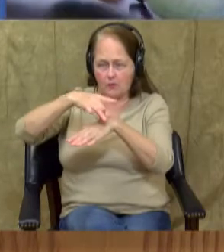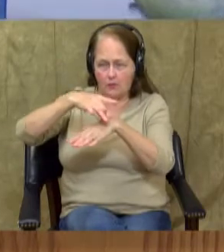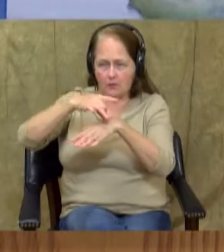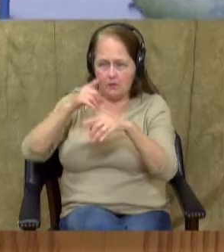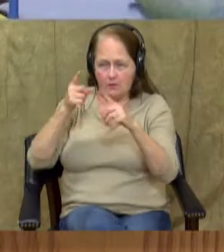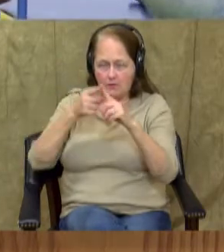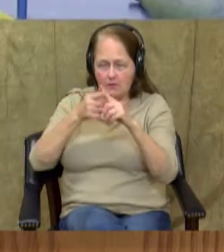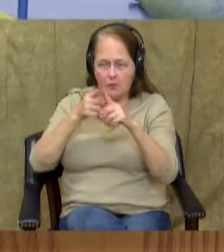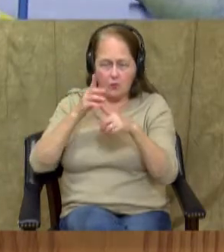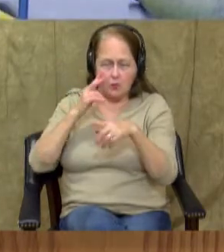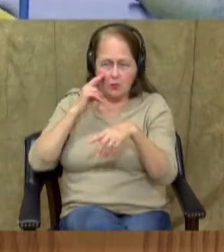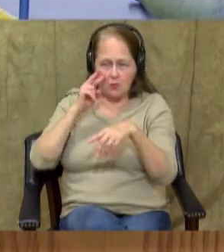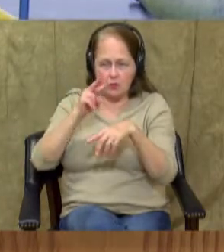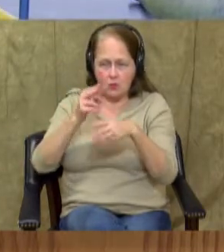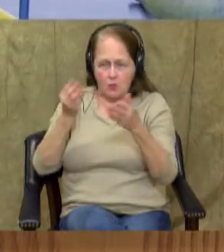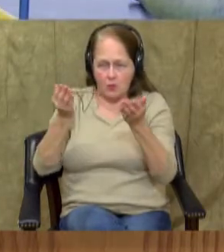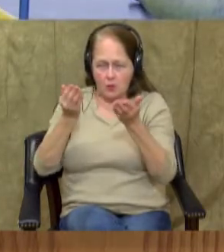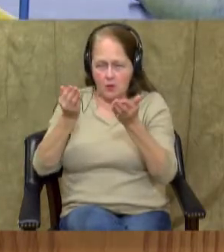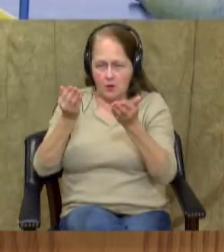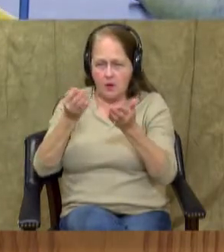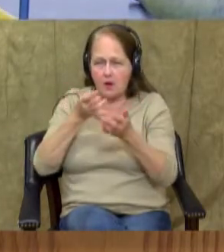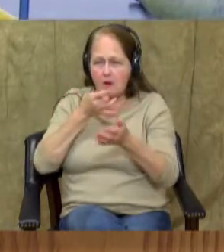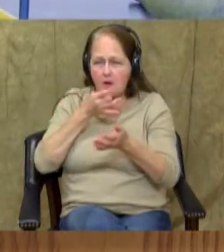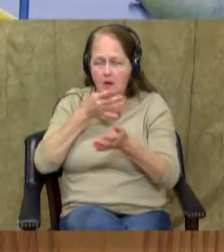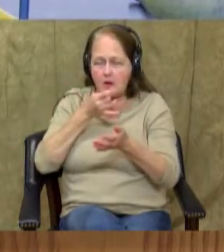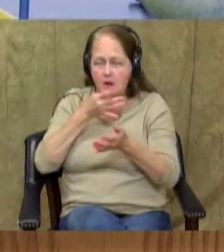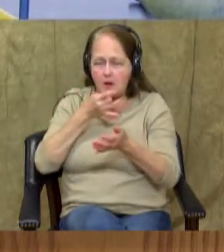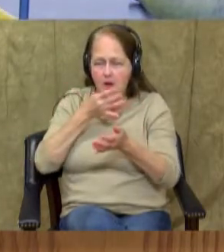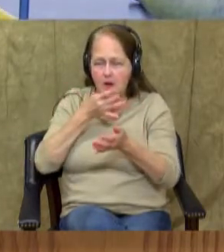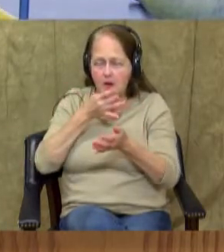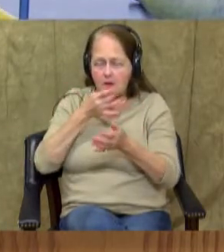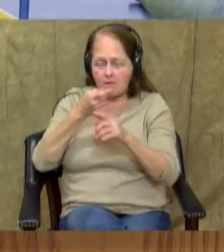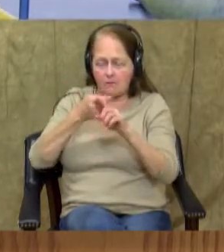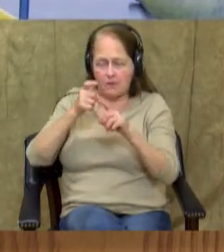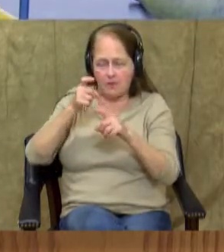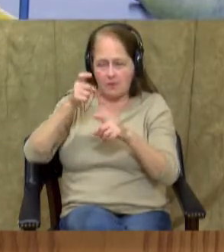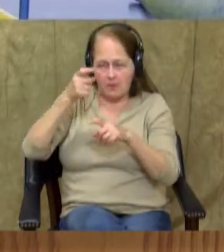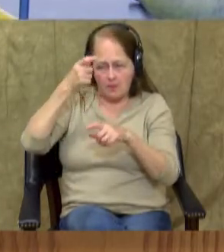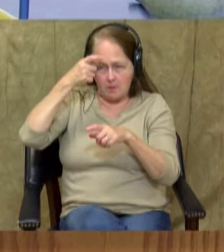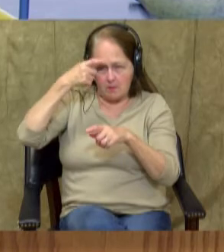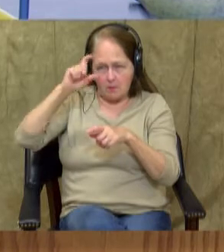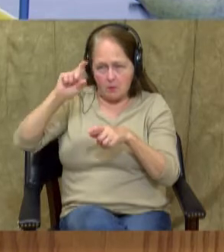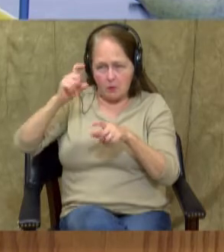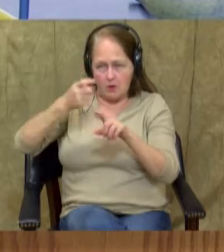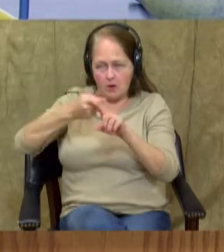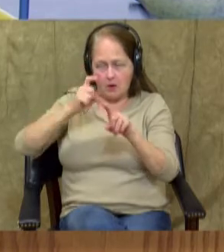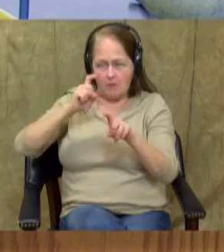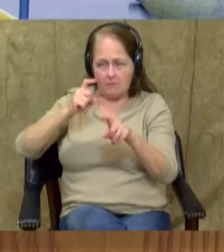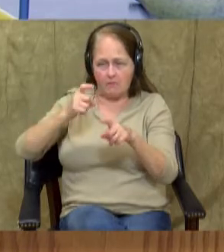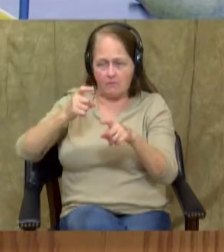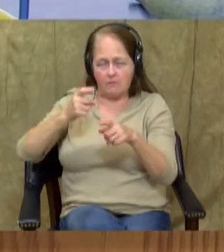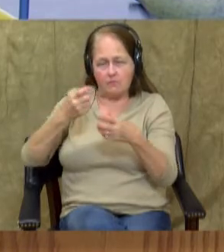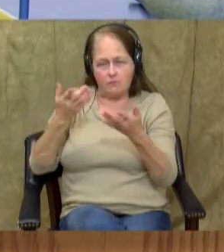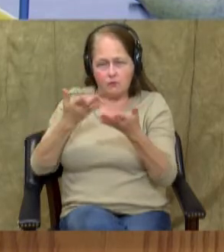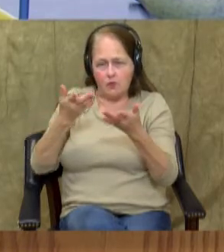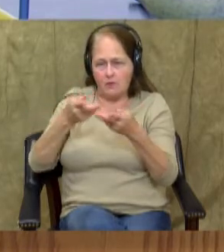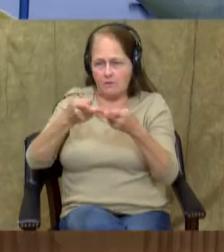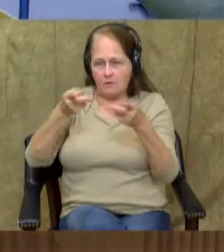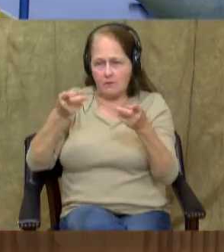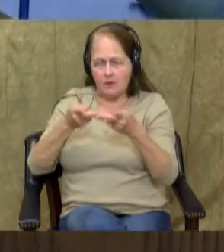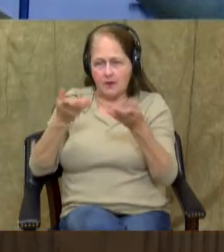First thing we're going to look at is, where does the light from the moon come from? So let's go ahead and kill the lights.